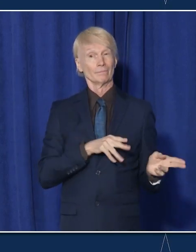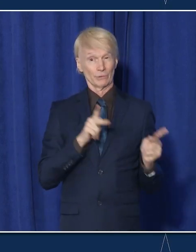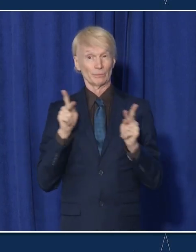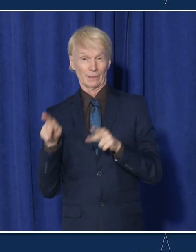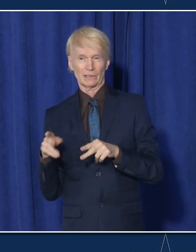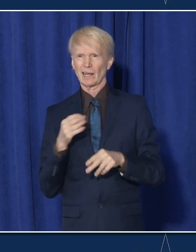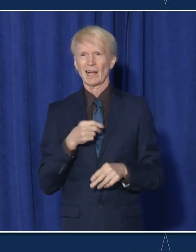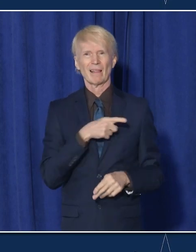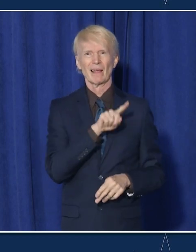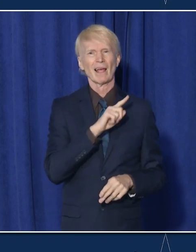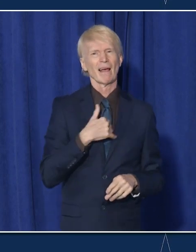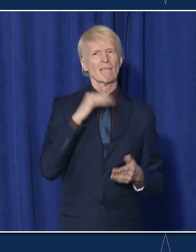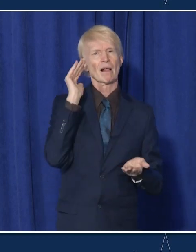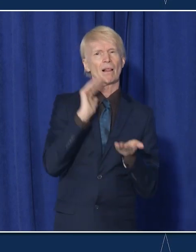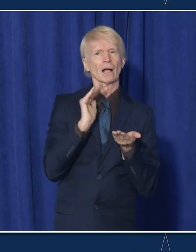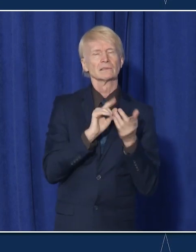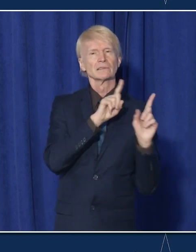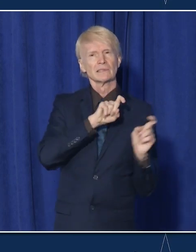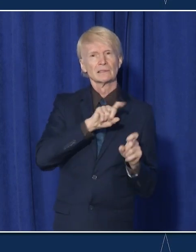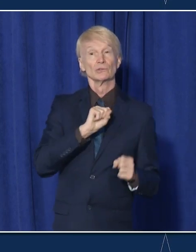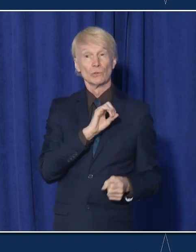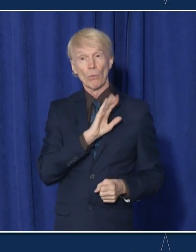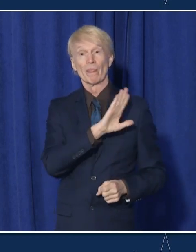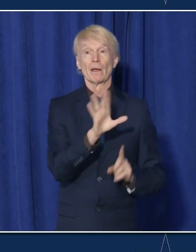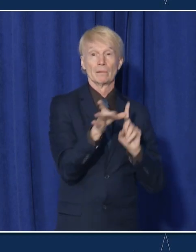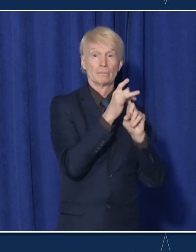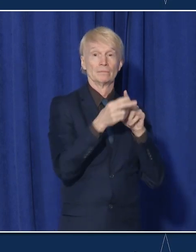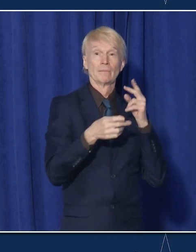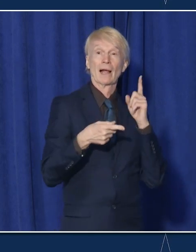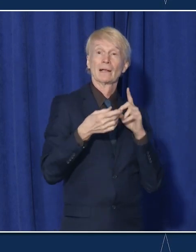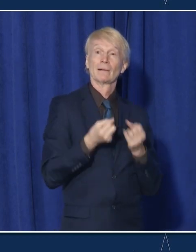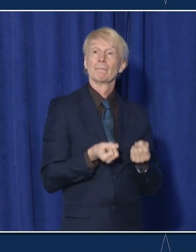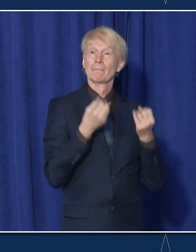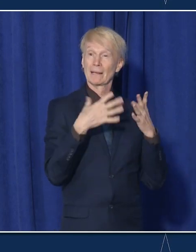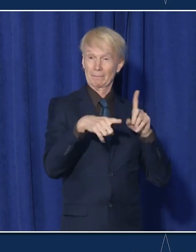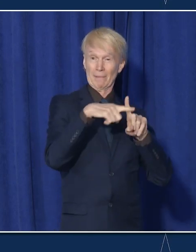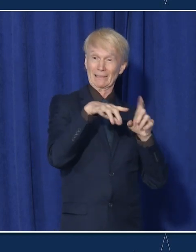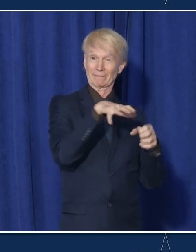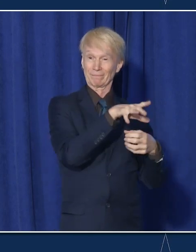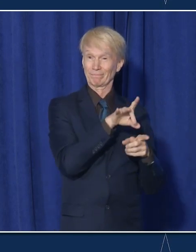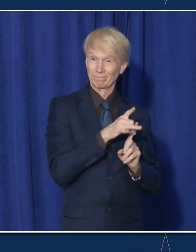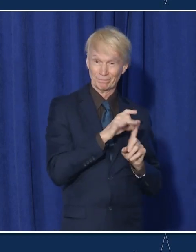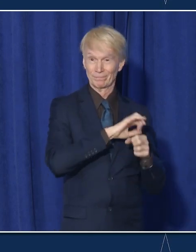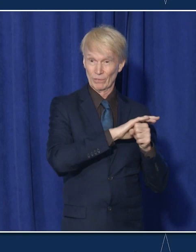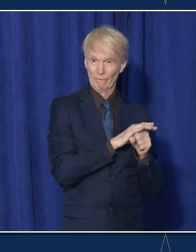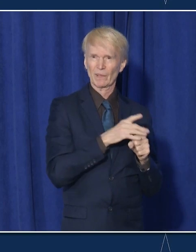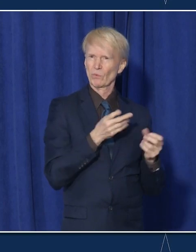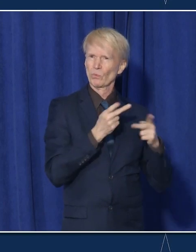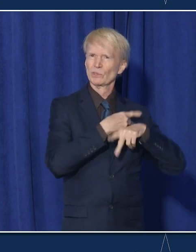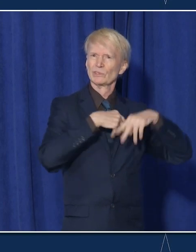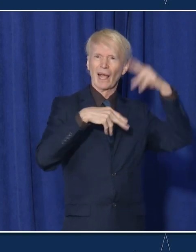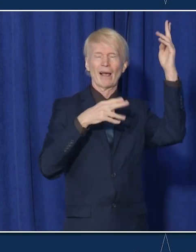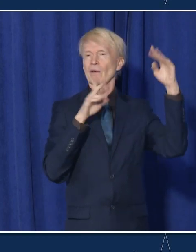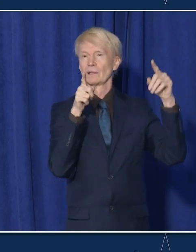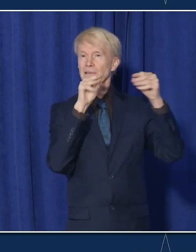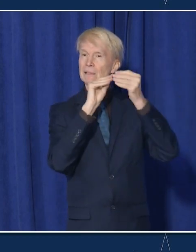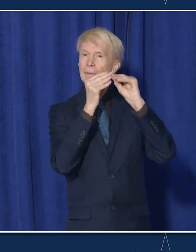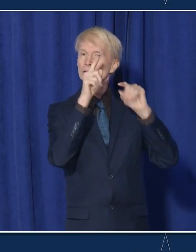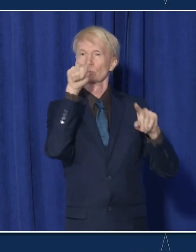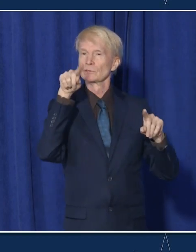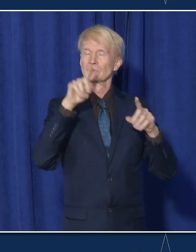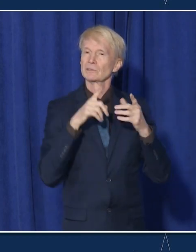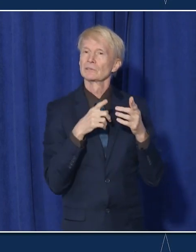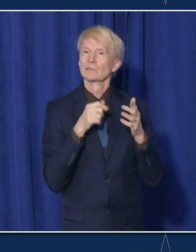less testing, and so had a positivity that was even higher. We know their cases were even higher than this. Some of this is because they'd